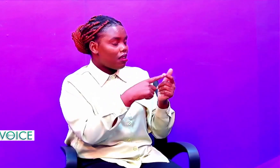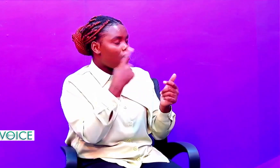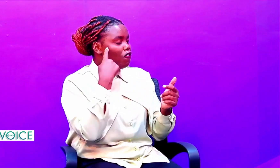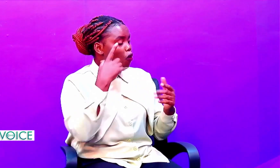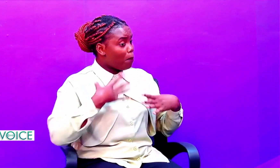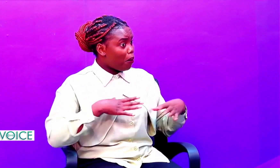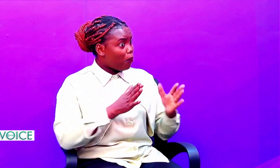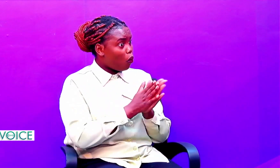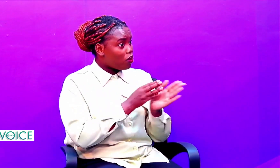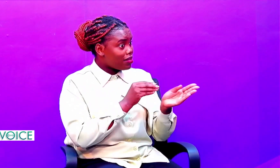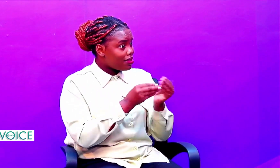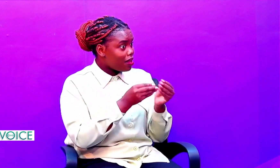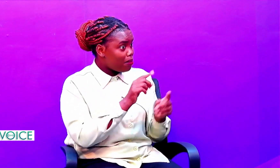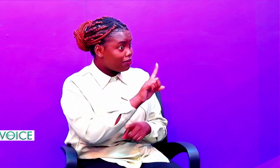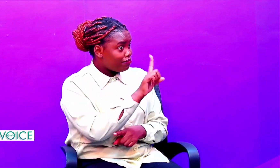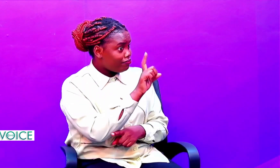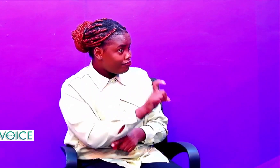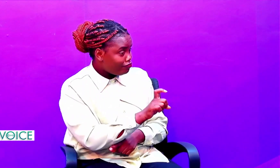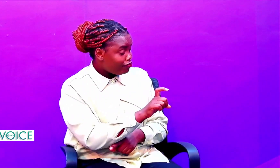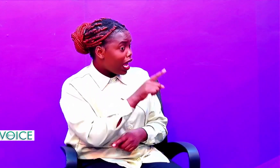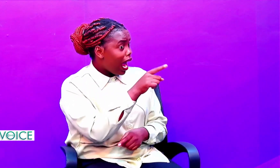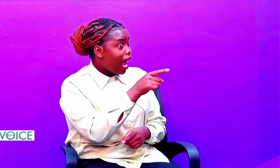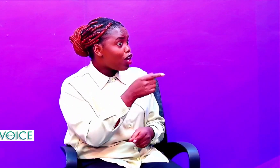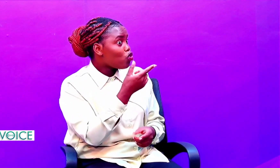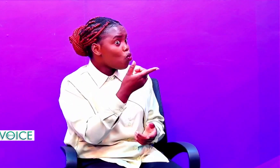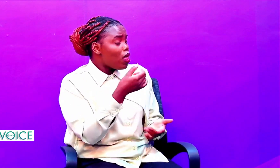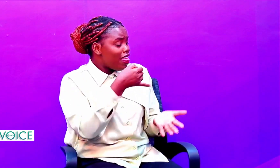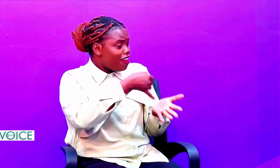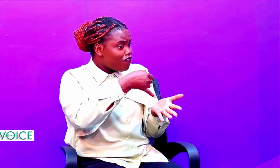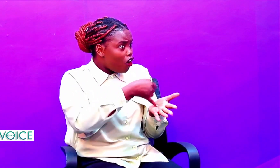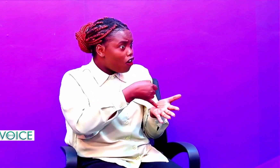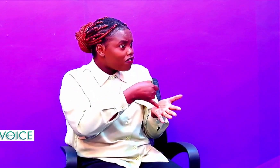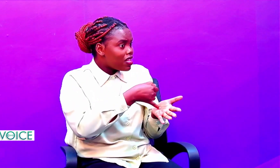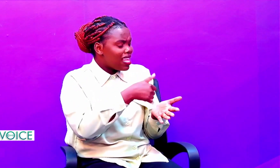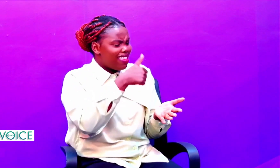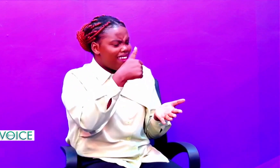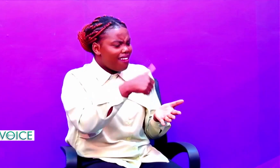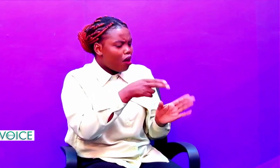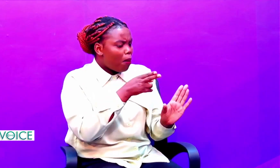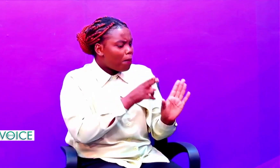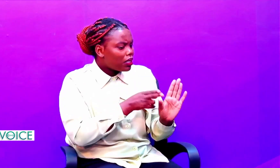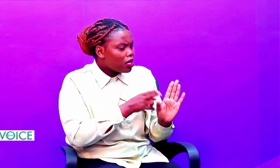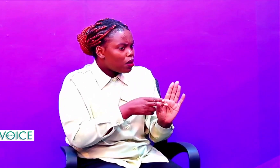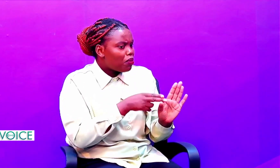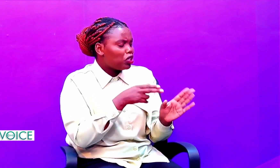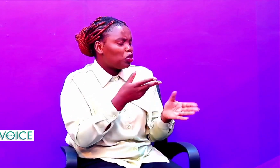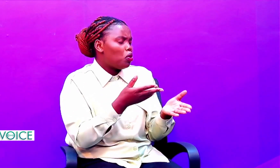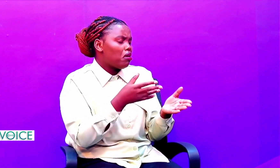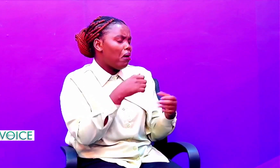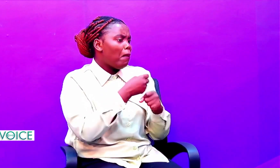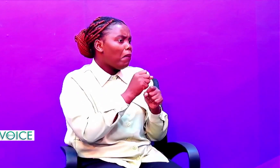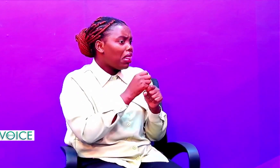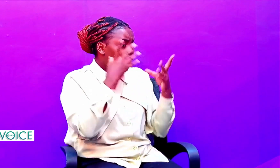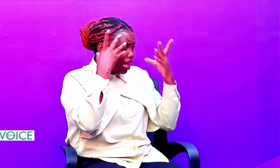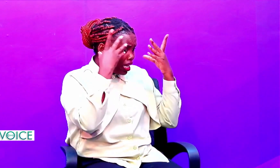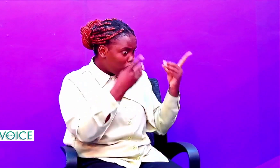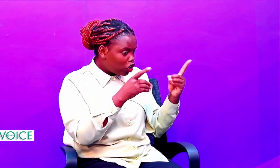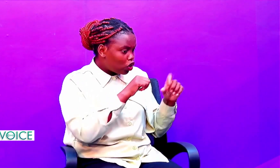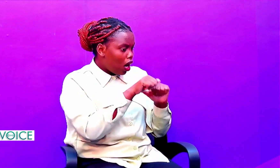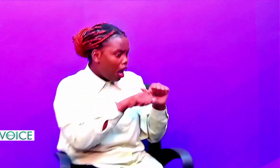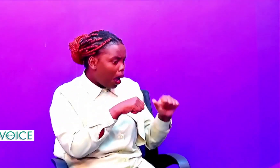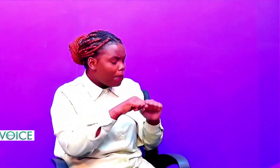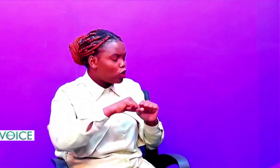we have the constitution. Is there included, does it include or does it involve people